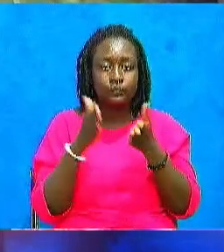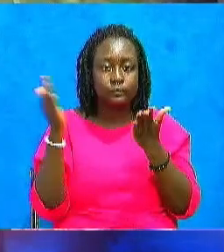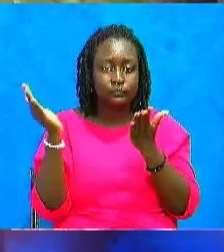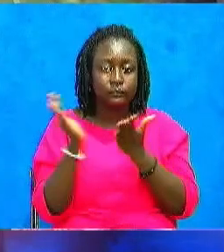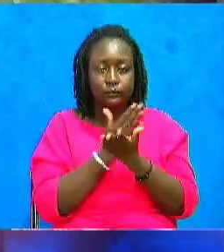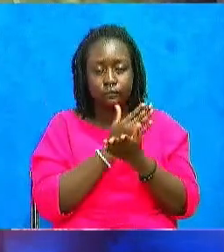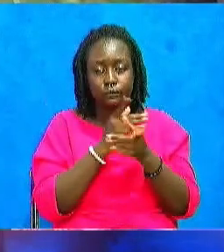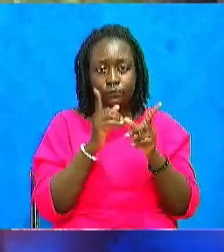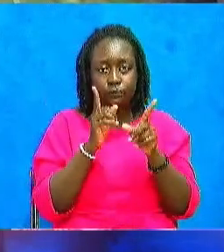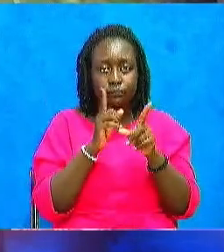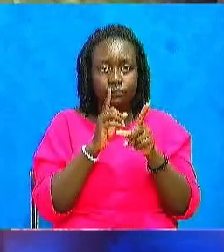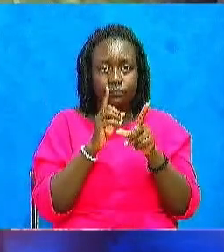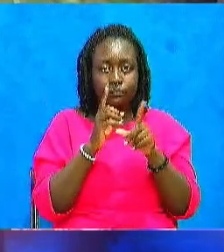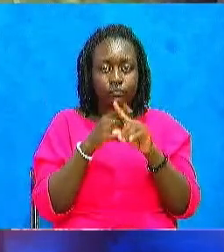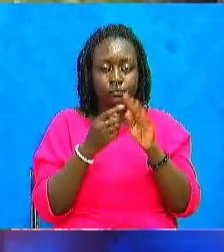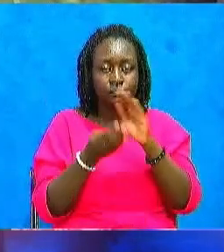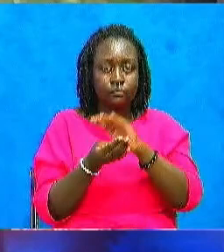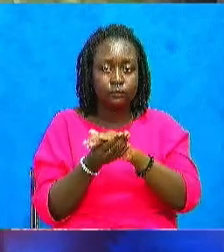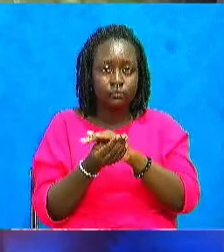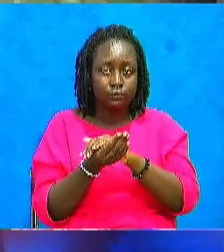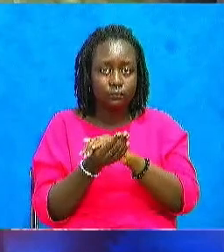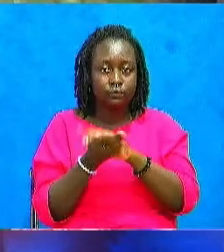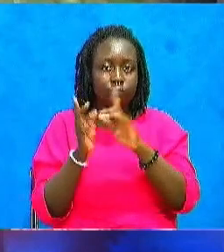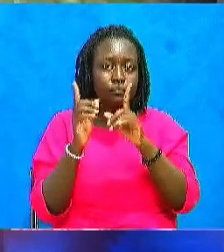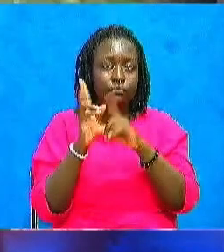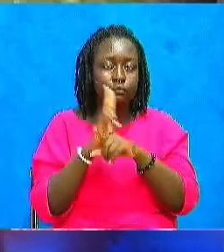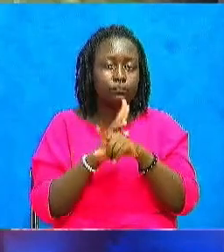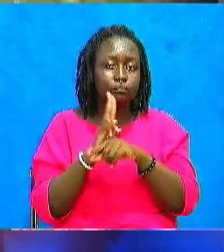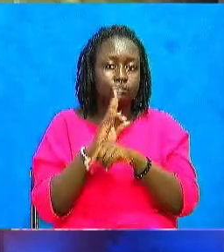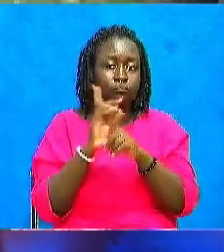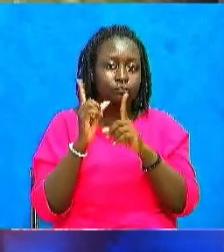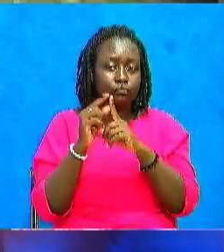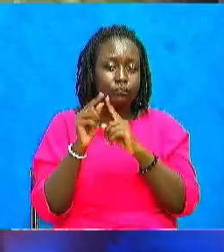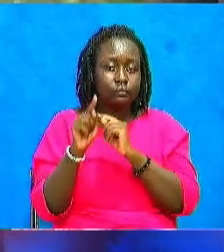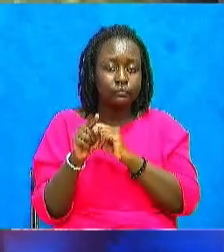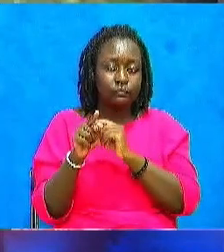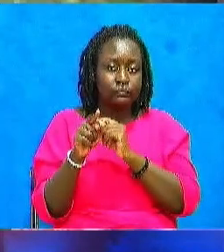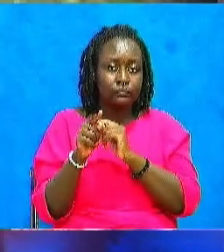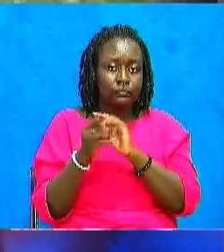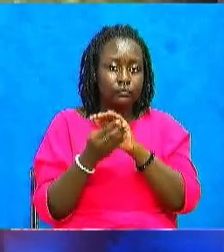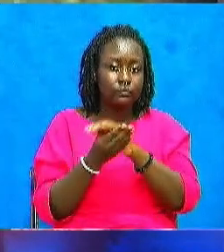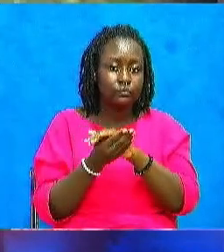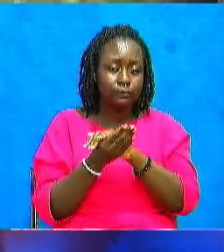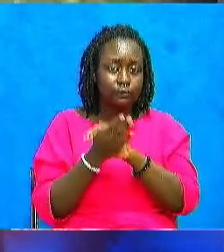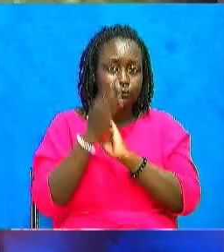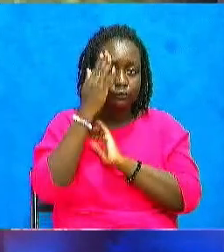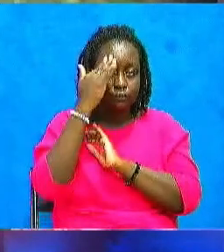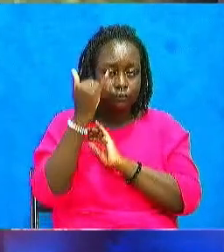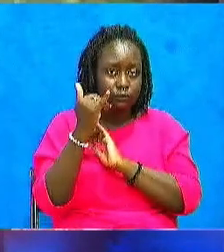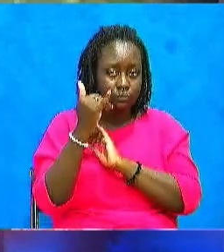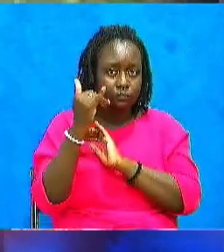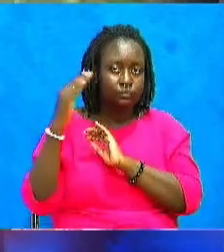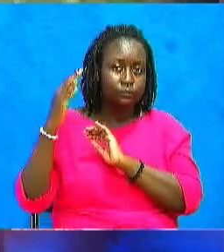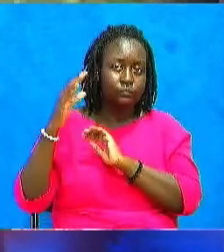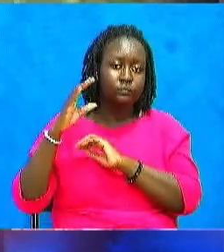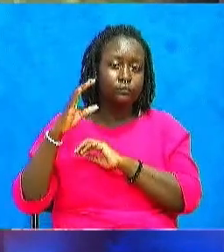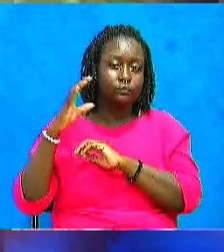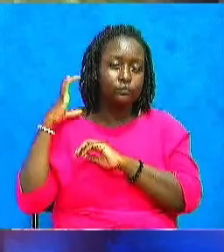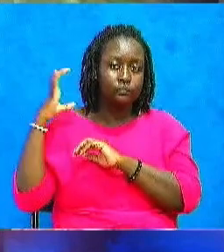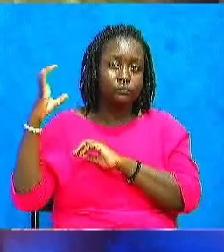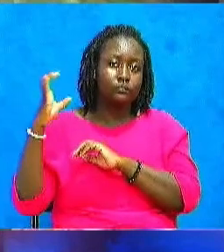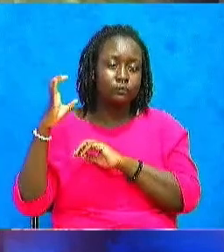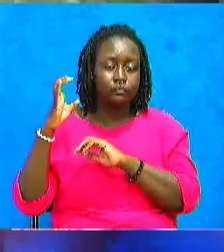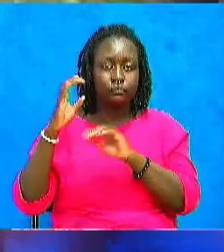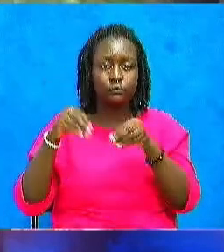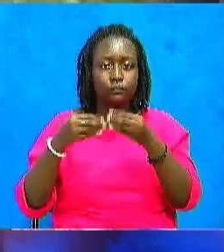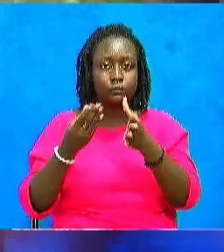as having been bribed. And I'm using this word very intentionally. Why would the executive give the assembly money? Yet